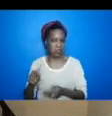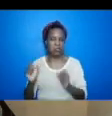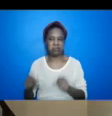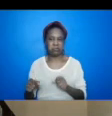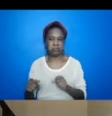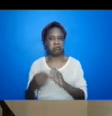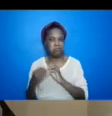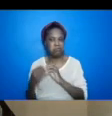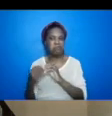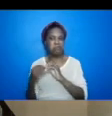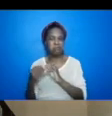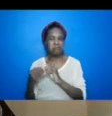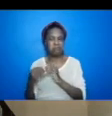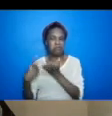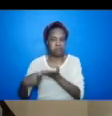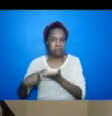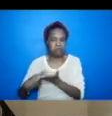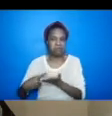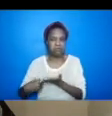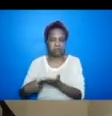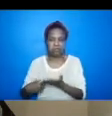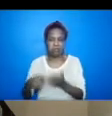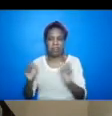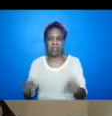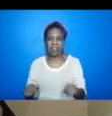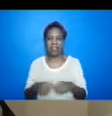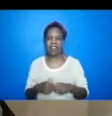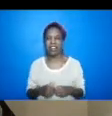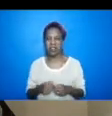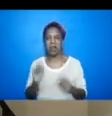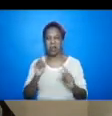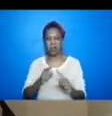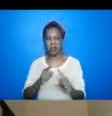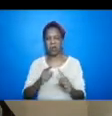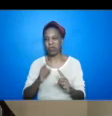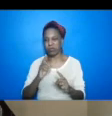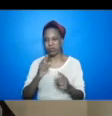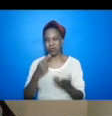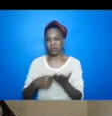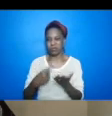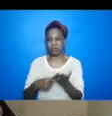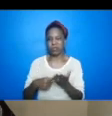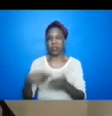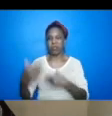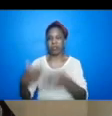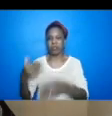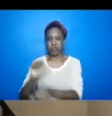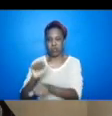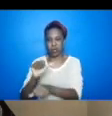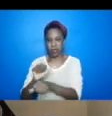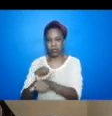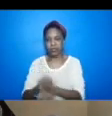can get to process work. But there's a difference between stories and narratives. When I was finishing writing